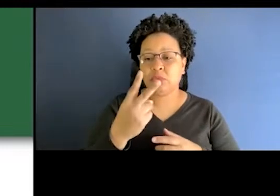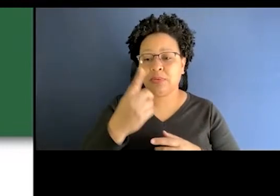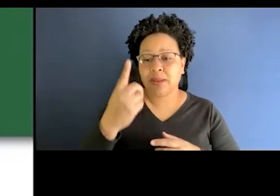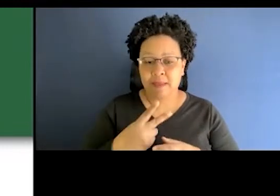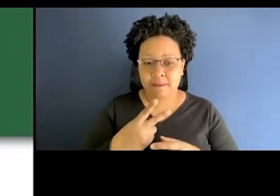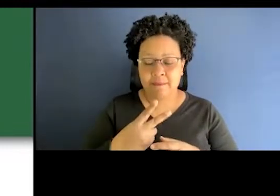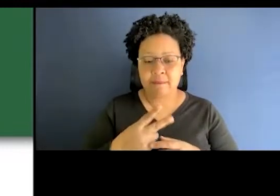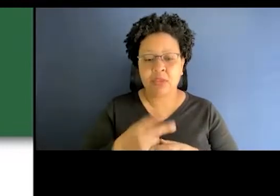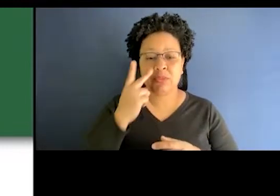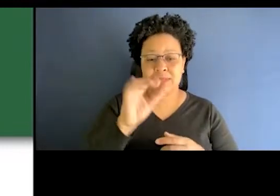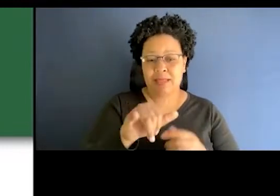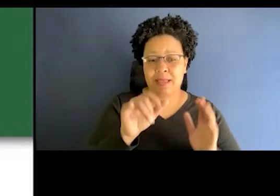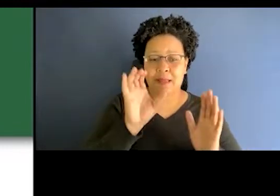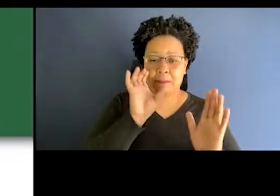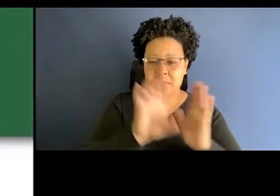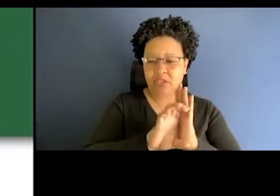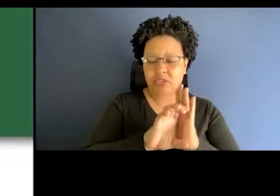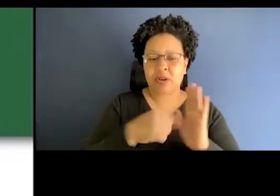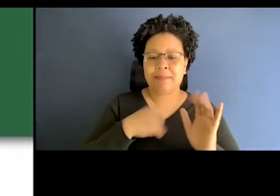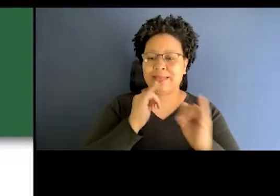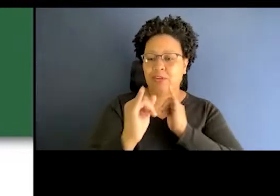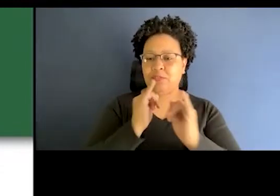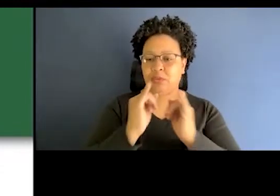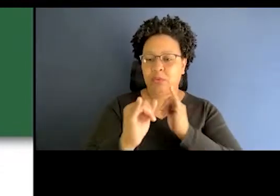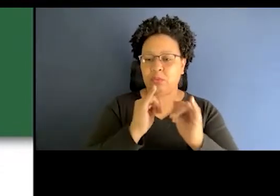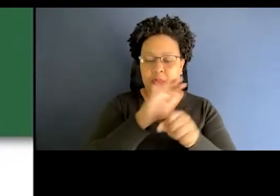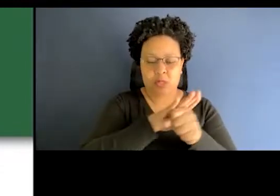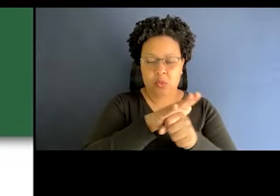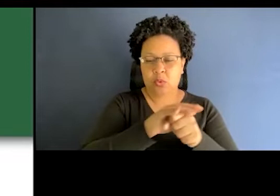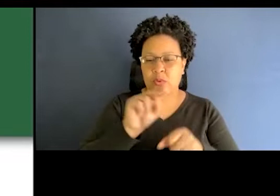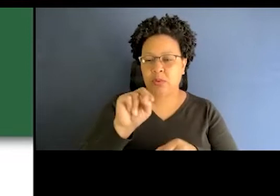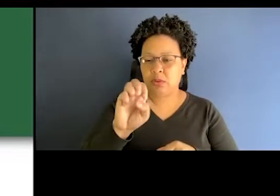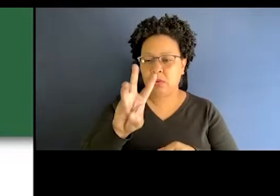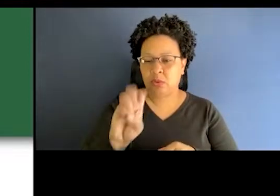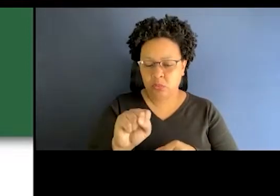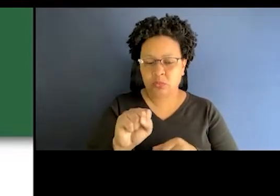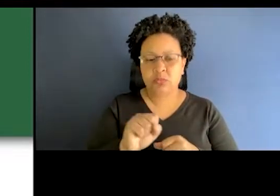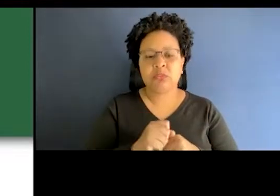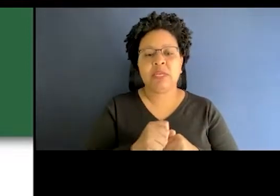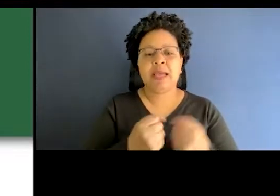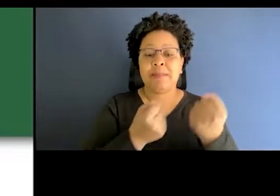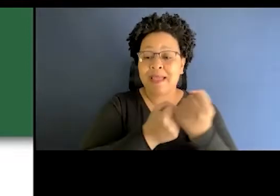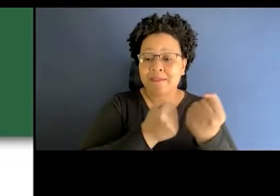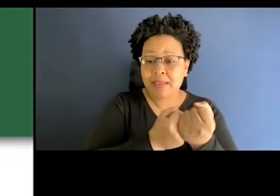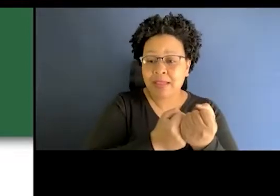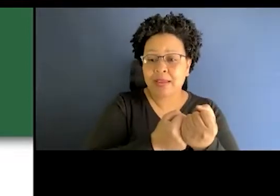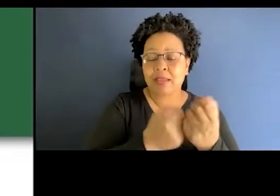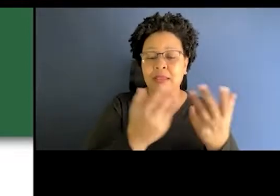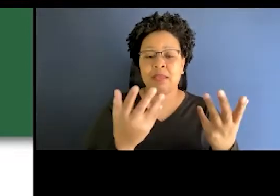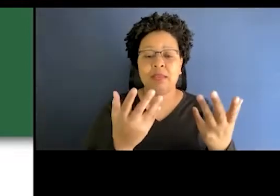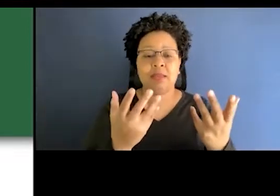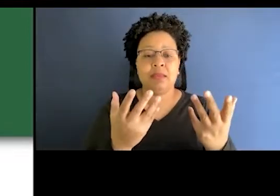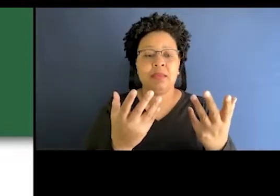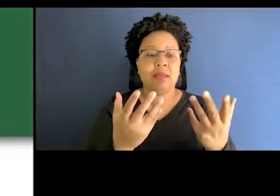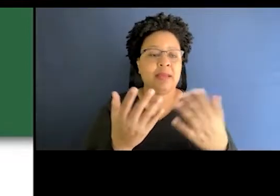an advocate, where I'm in an interview with a local news station. Advocating at that time, where one of the